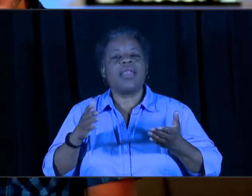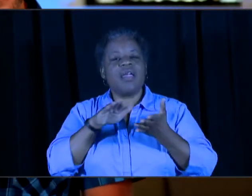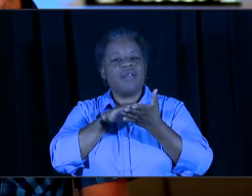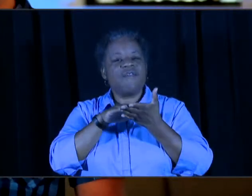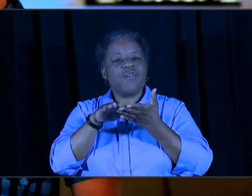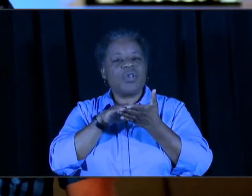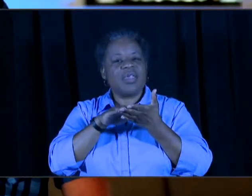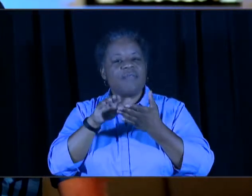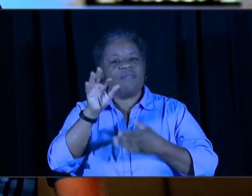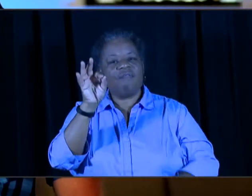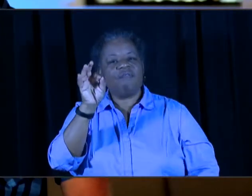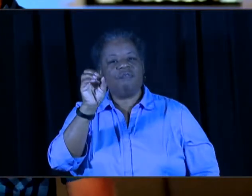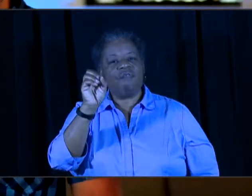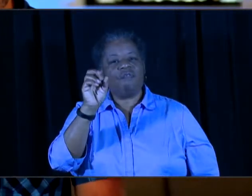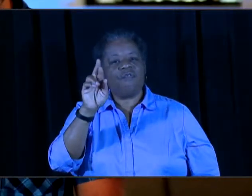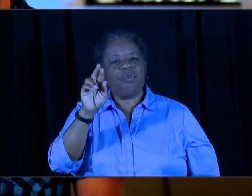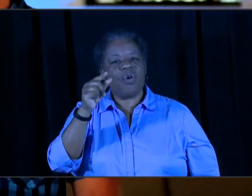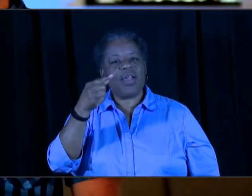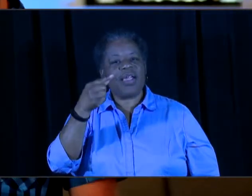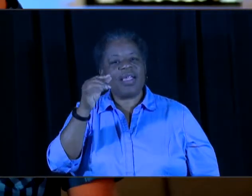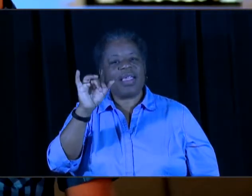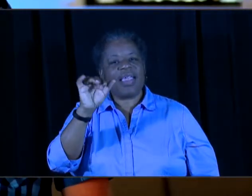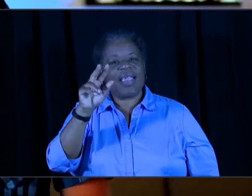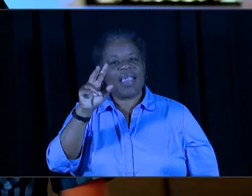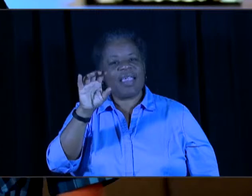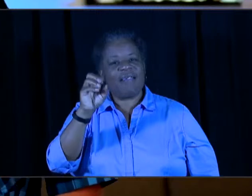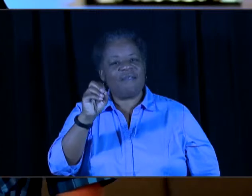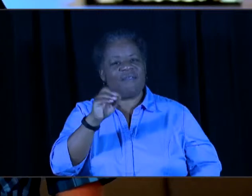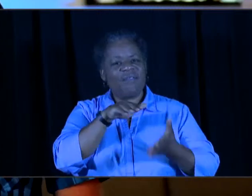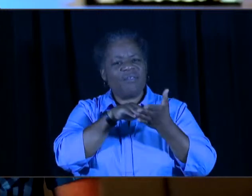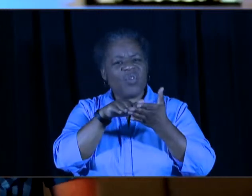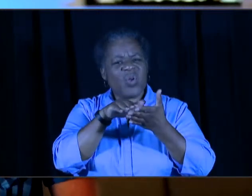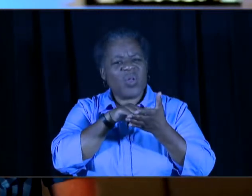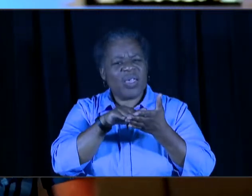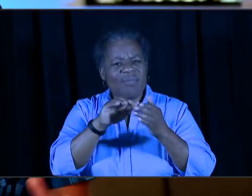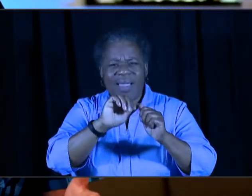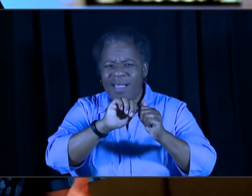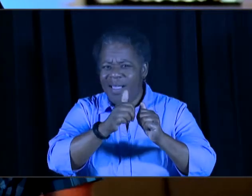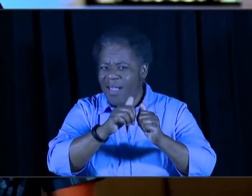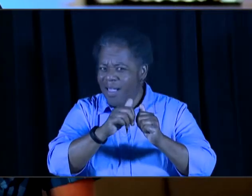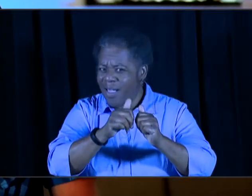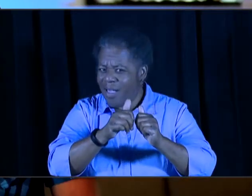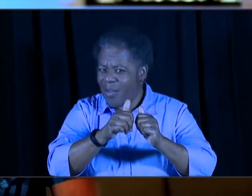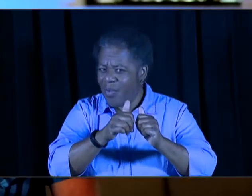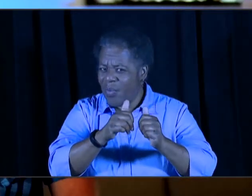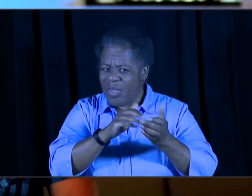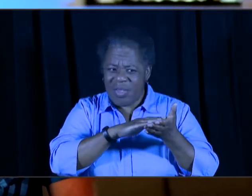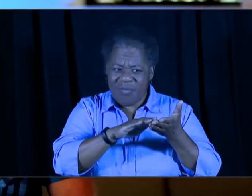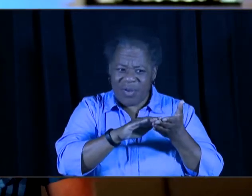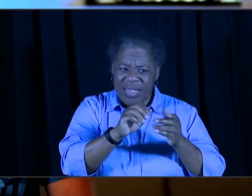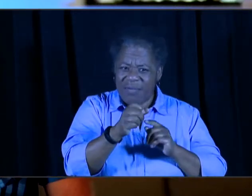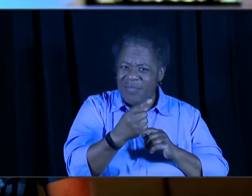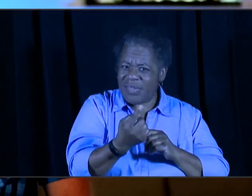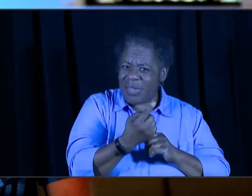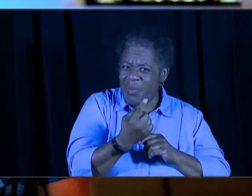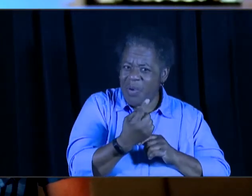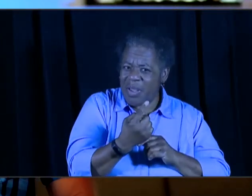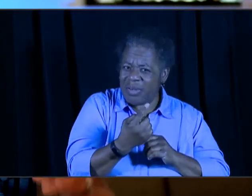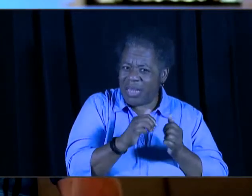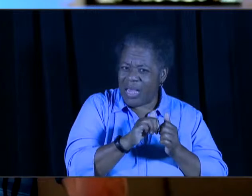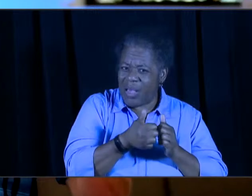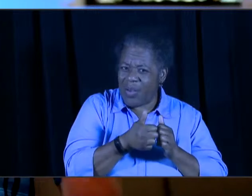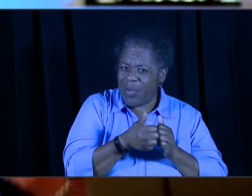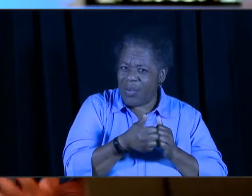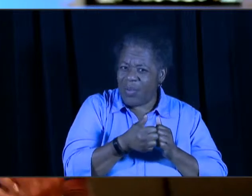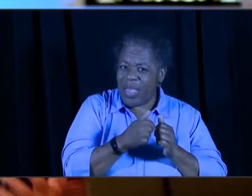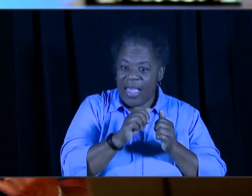How do you do that? How do you forgive someone who has hurt you or hurt someone that you love?